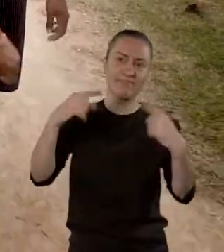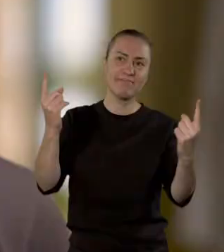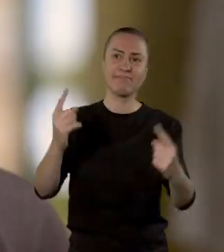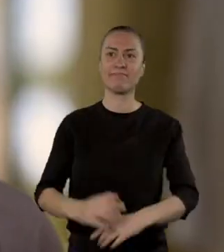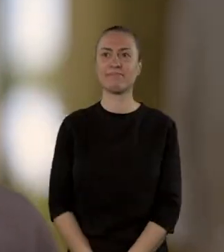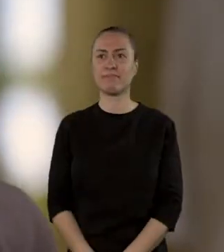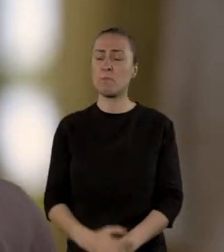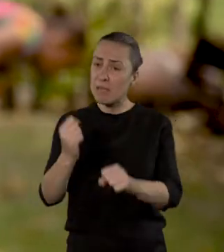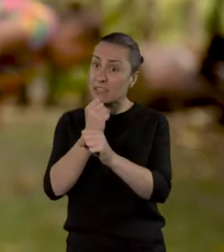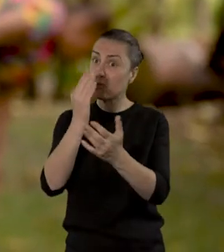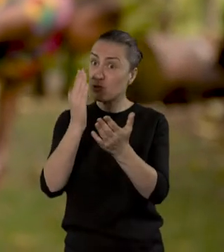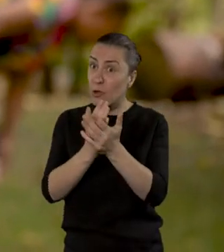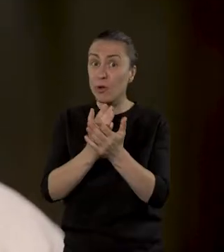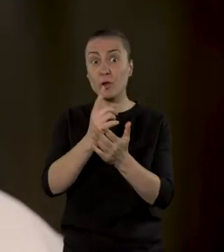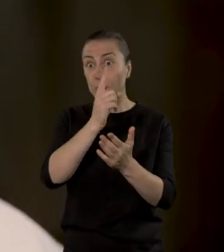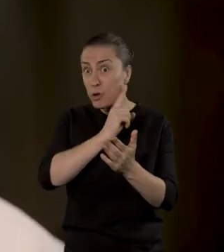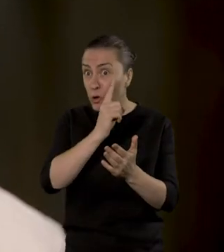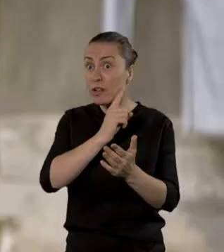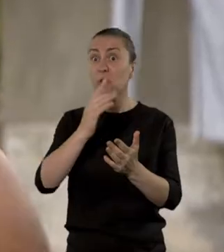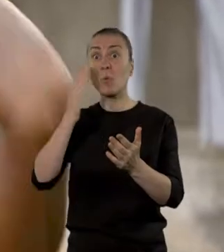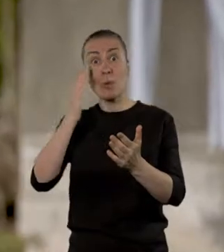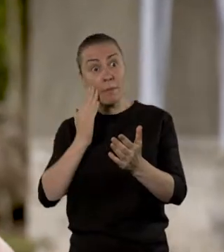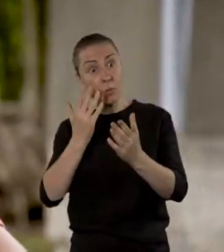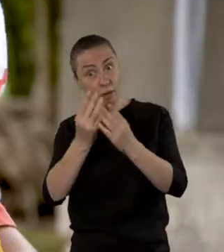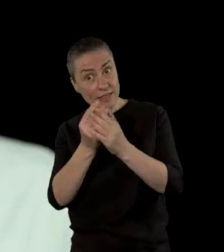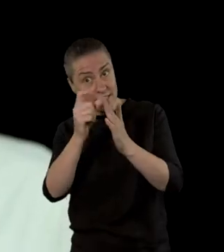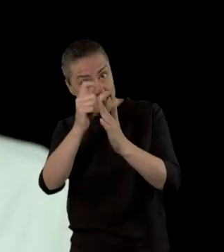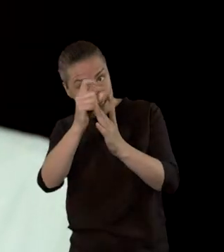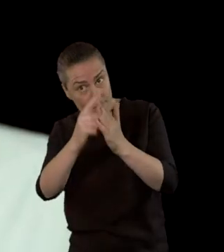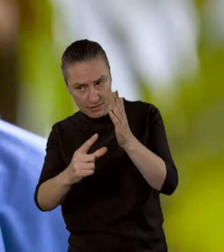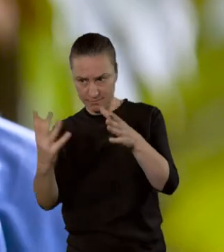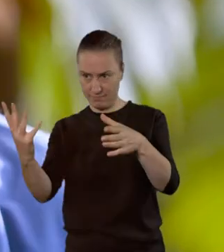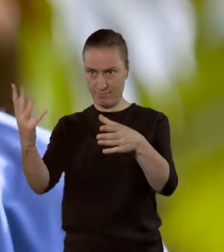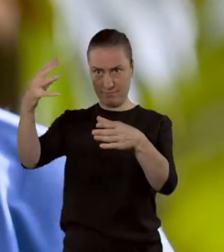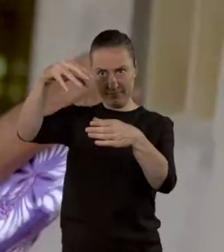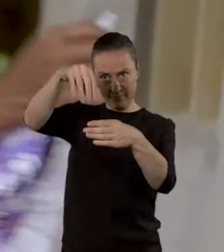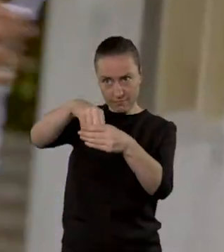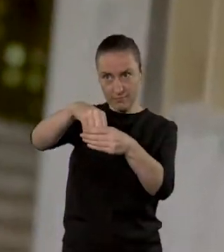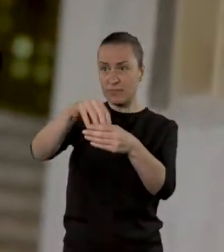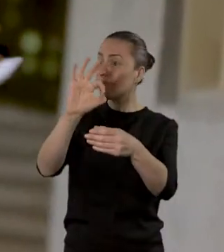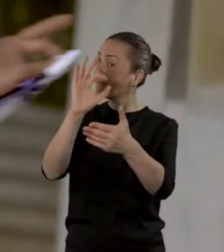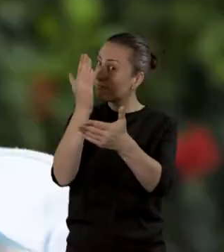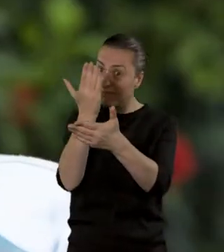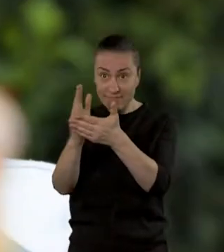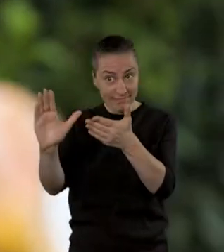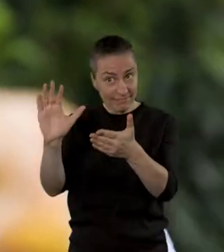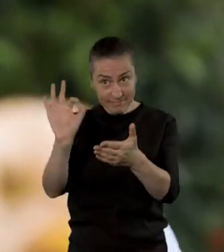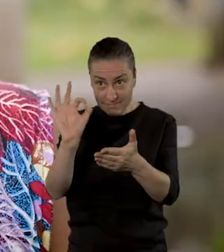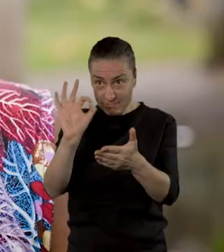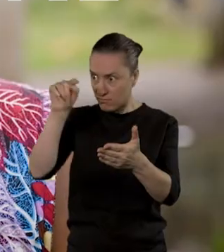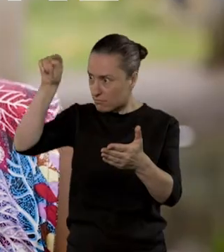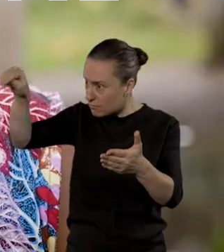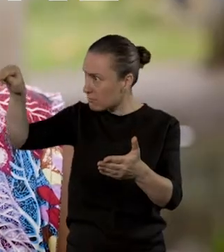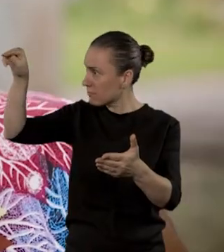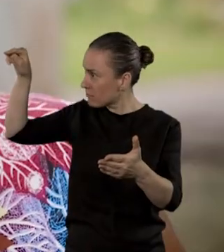us. Ensure women and girls with disabilities are included in all development efforts. So